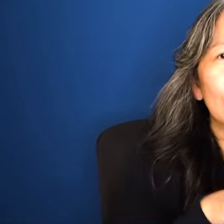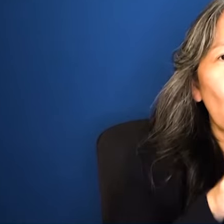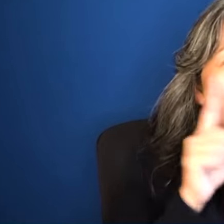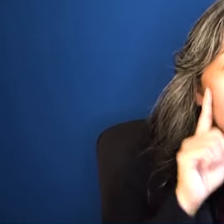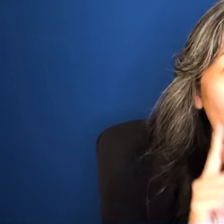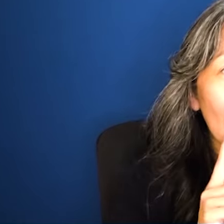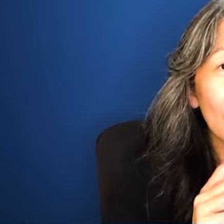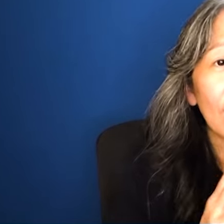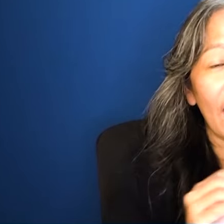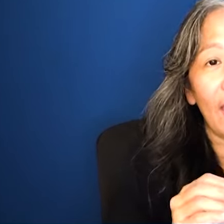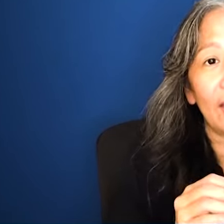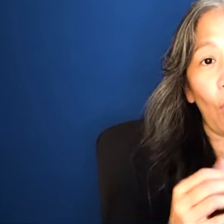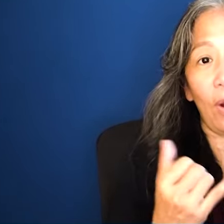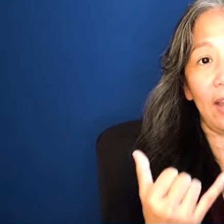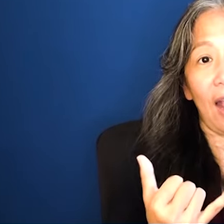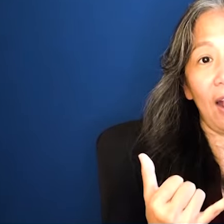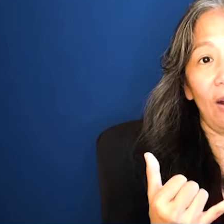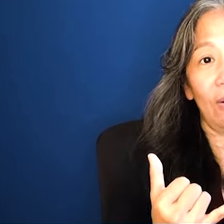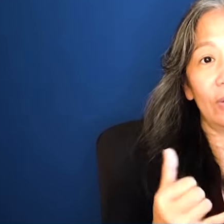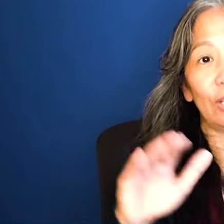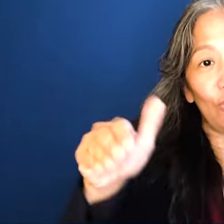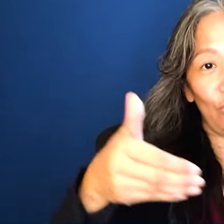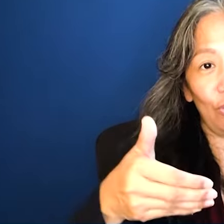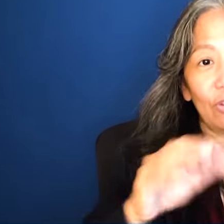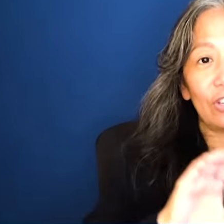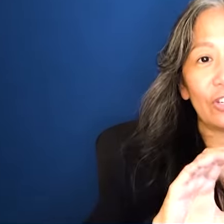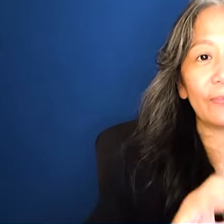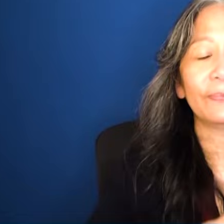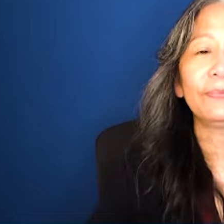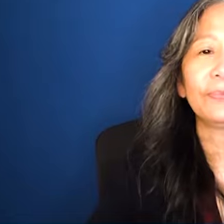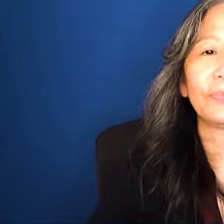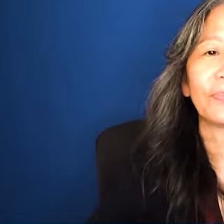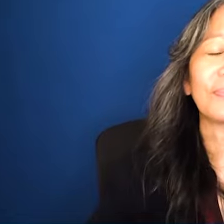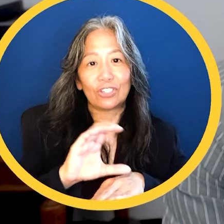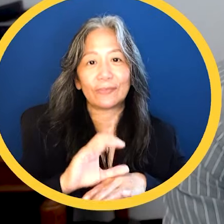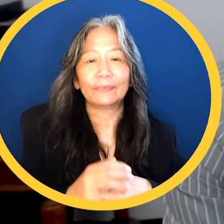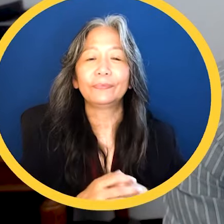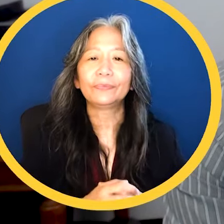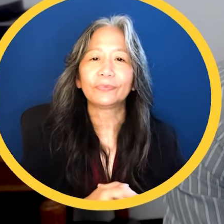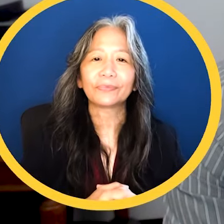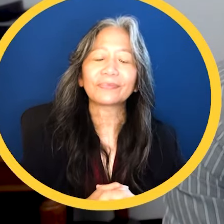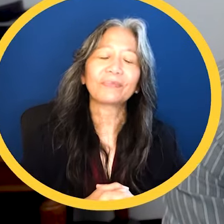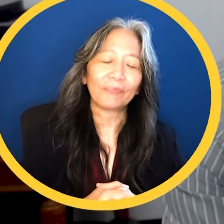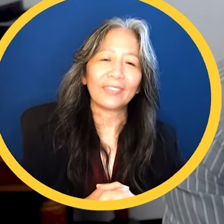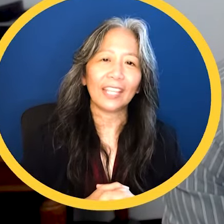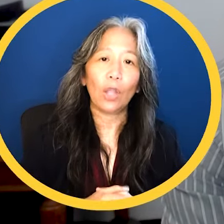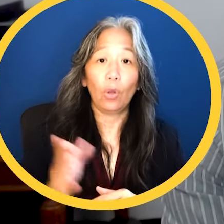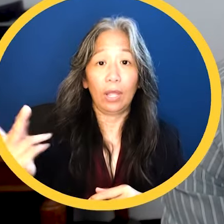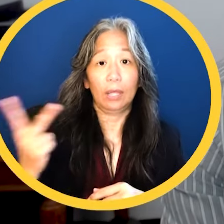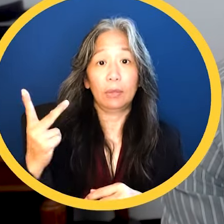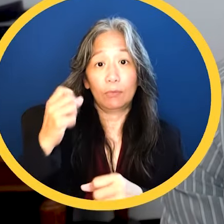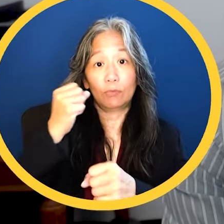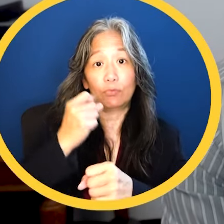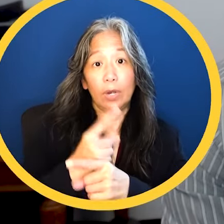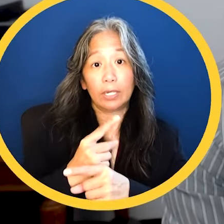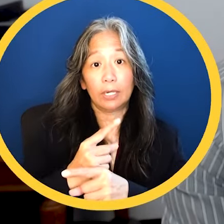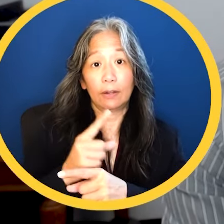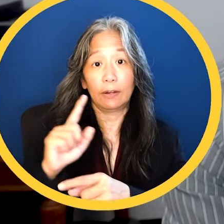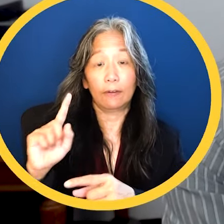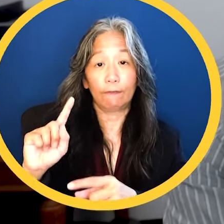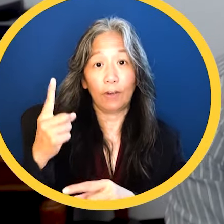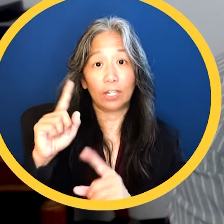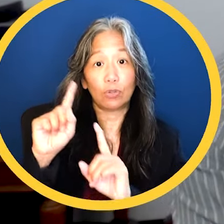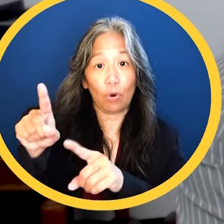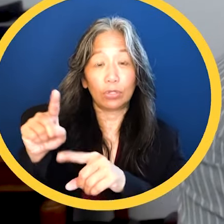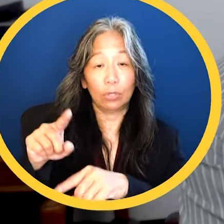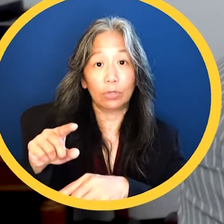with those who are deaf and are just now being introduced to the church? Well, my brother and I first got into the school for ministry.